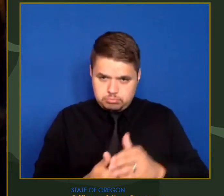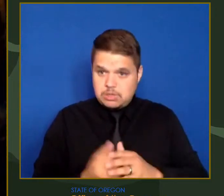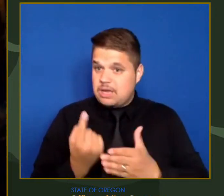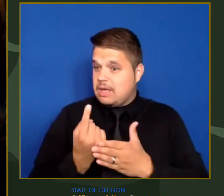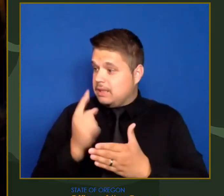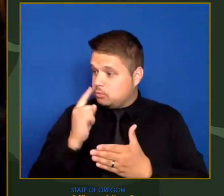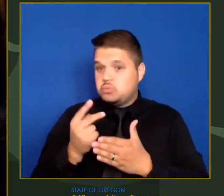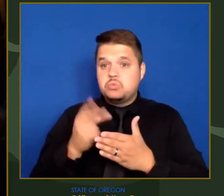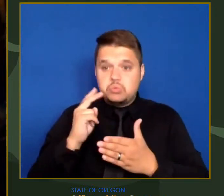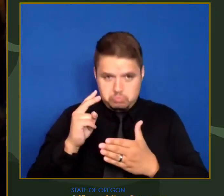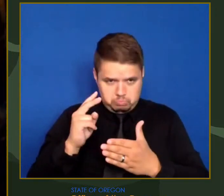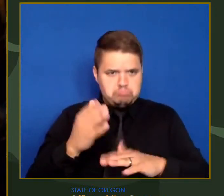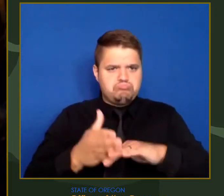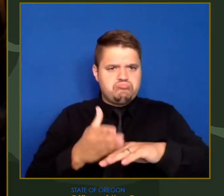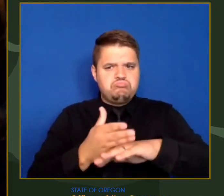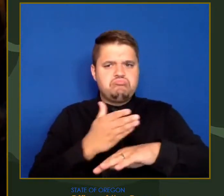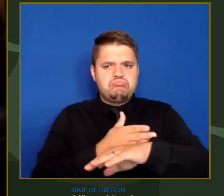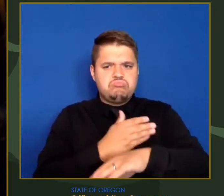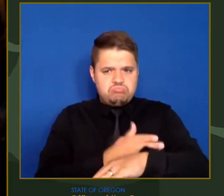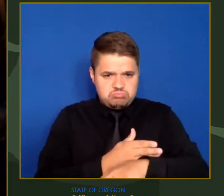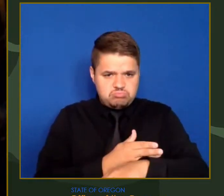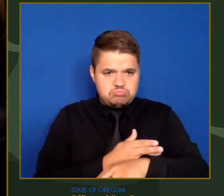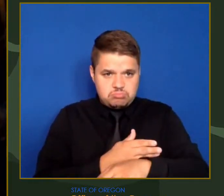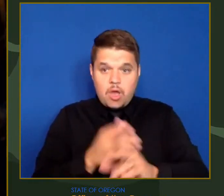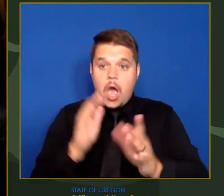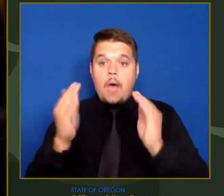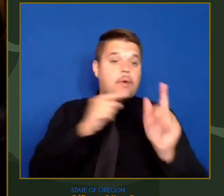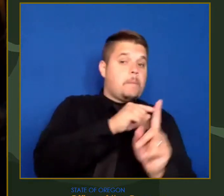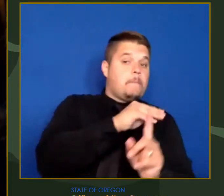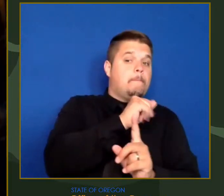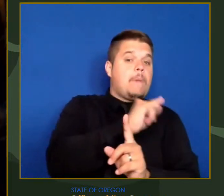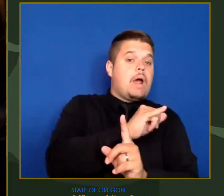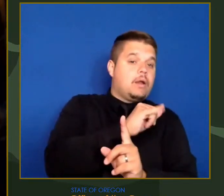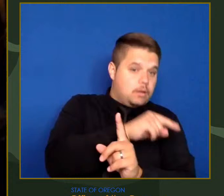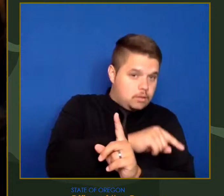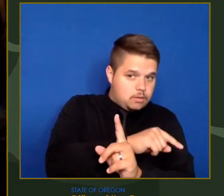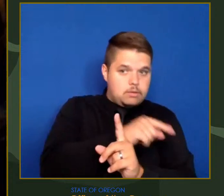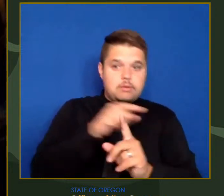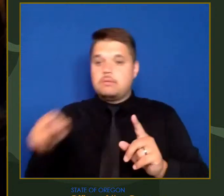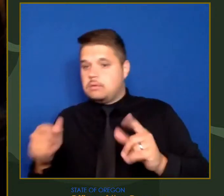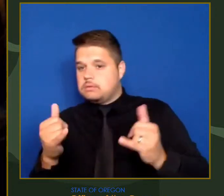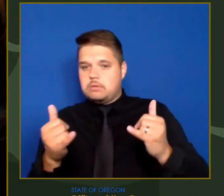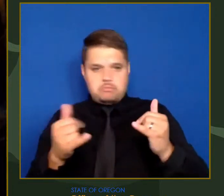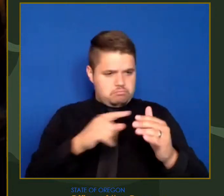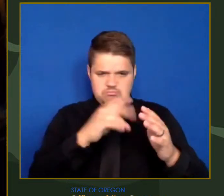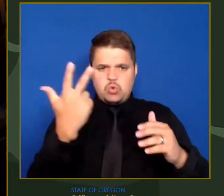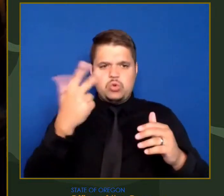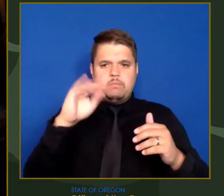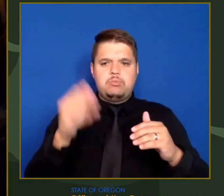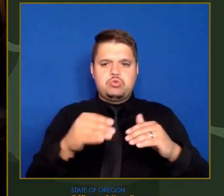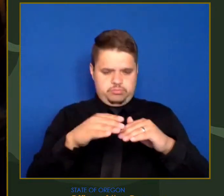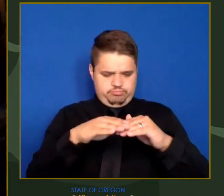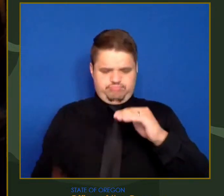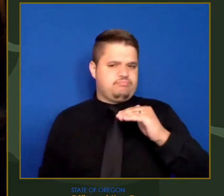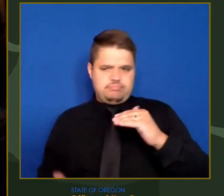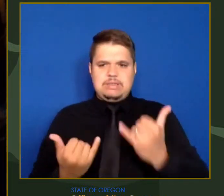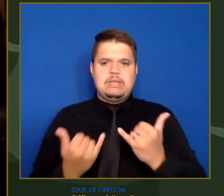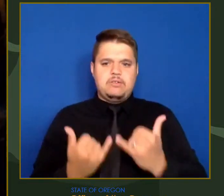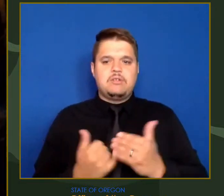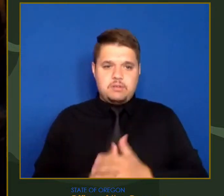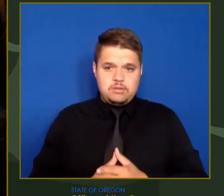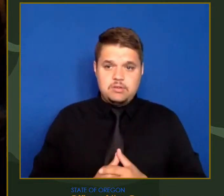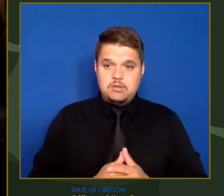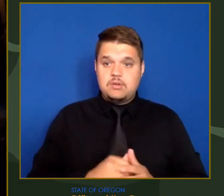since May 1st, there are 31% fewer people infected with COVID-19 in our hospitals.